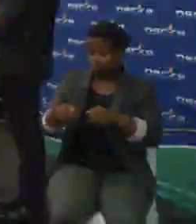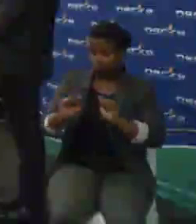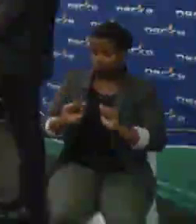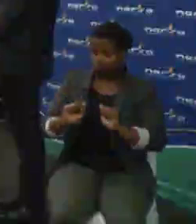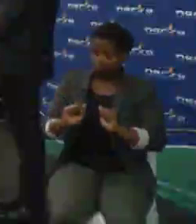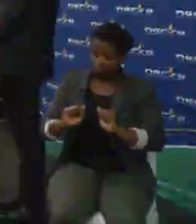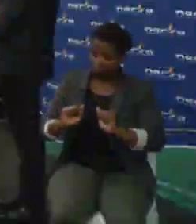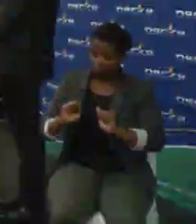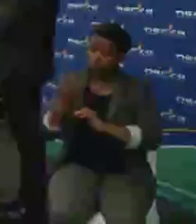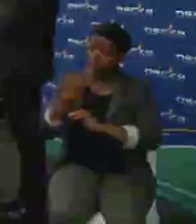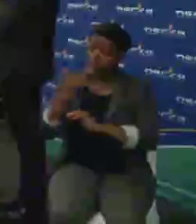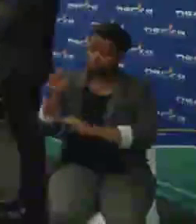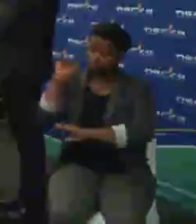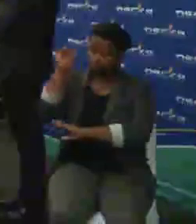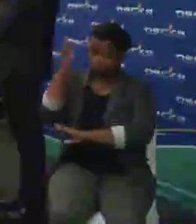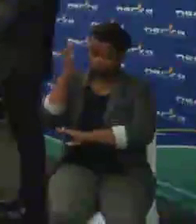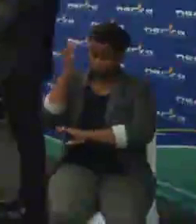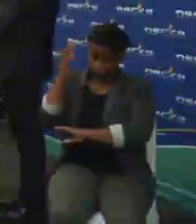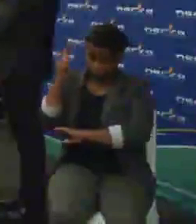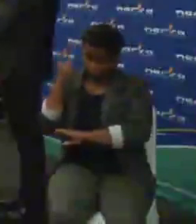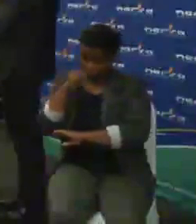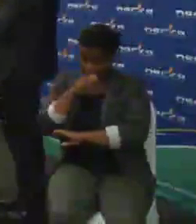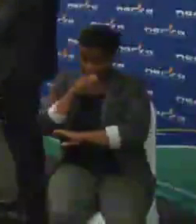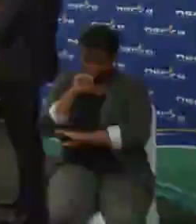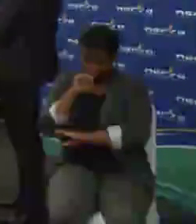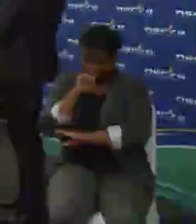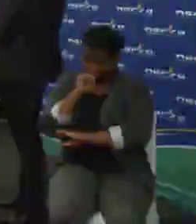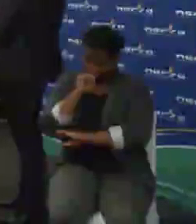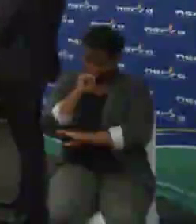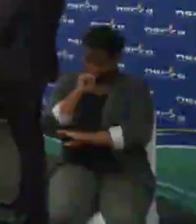thanks for the presentation. In line with what